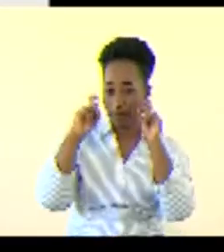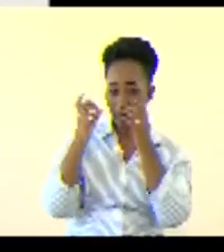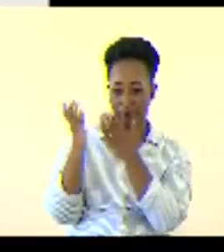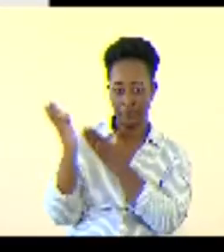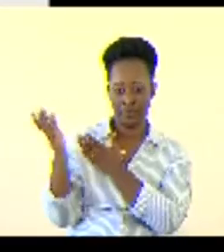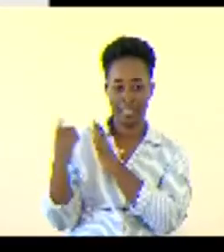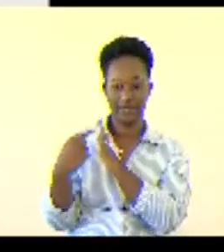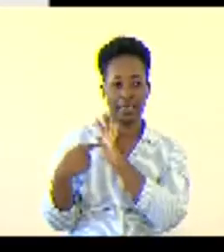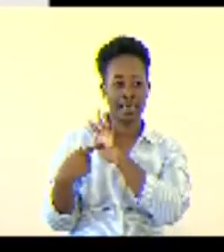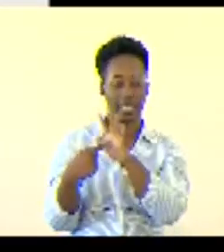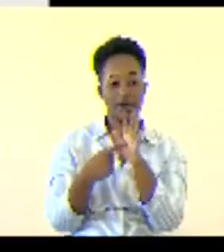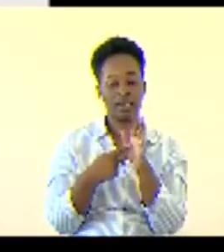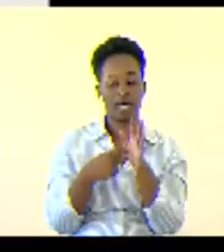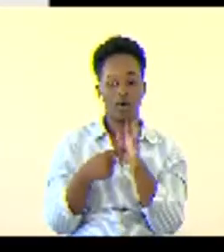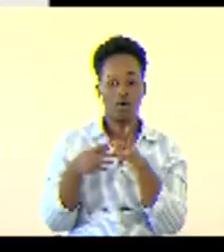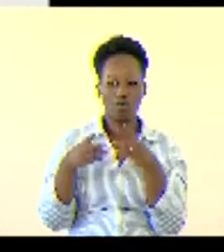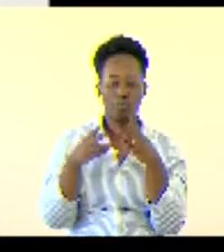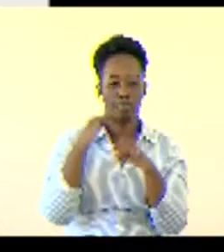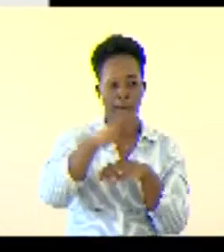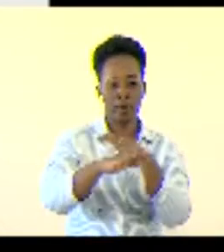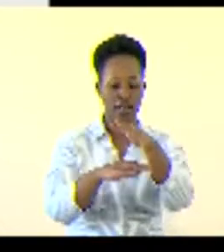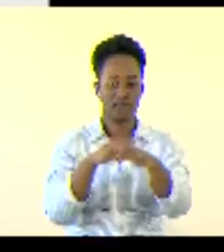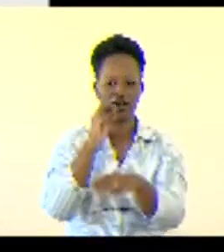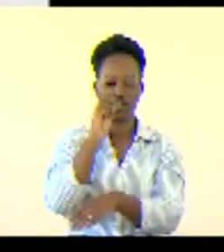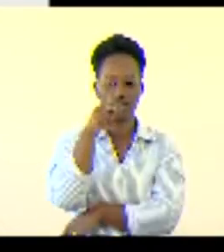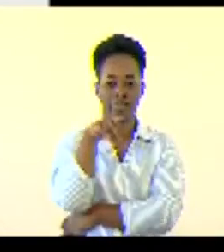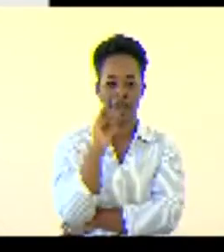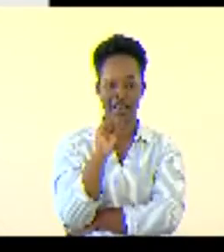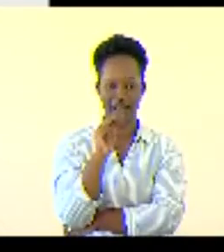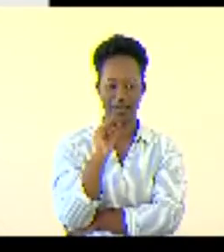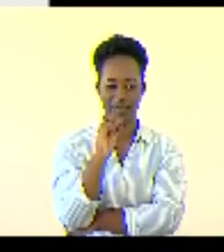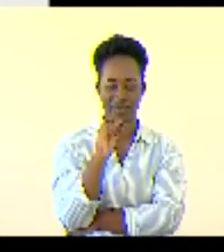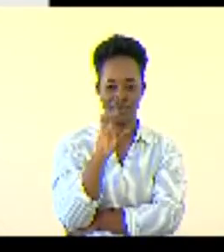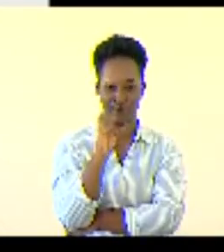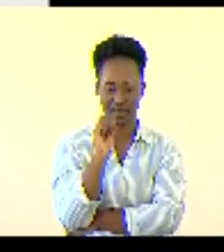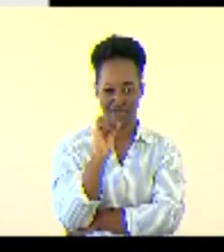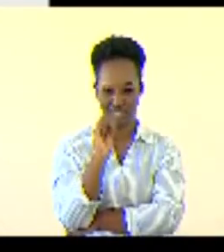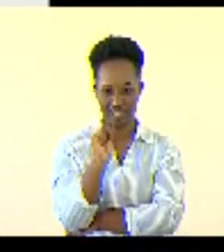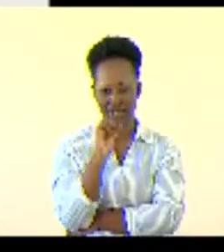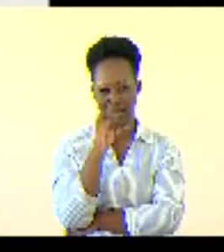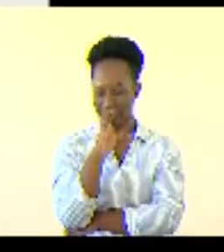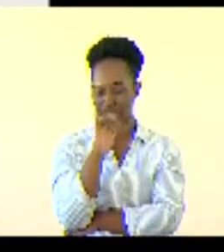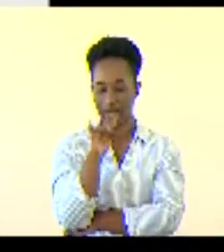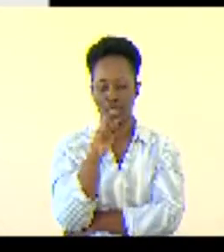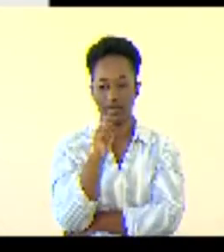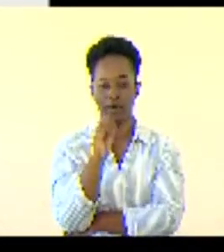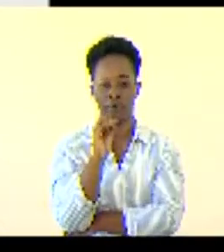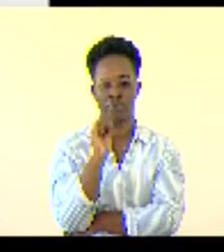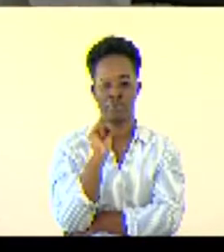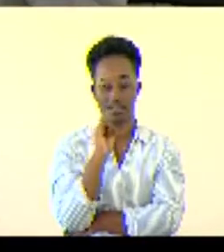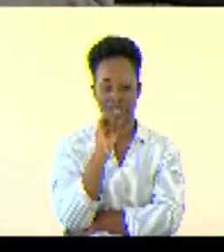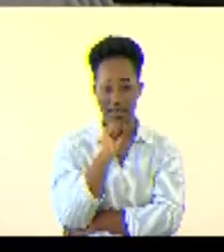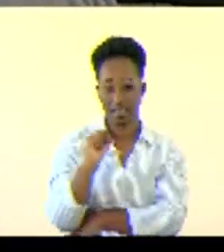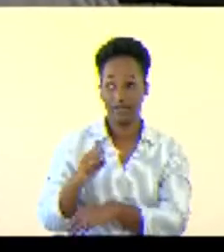to illustrate the process of pinocytosis. I have a diagram. We have extracellular fluid. It